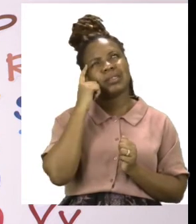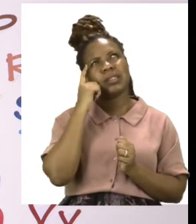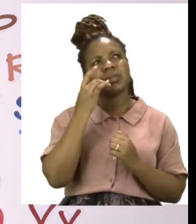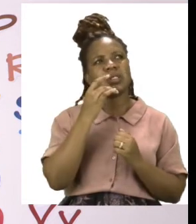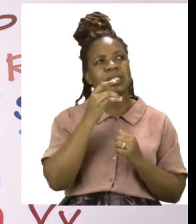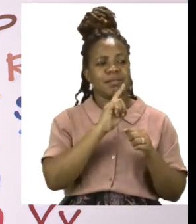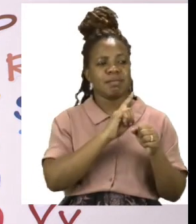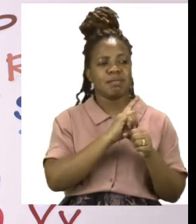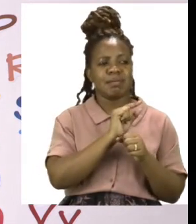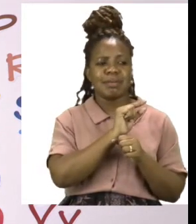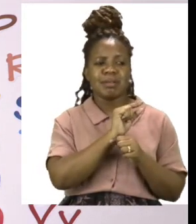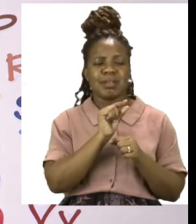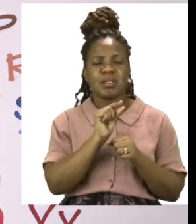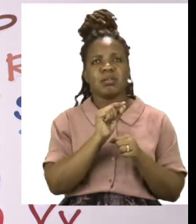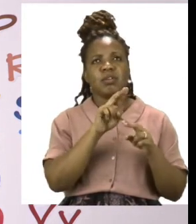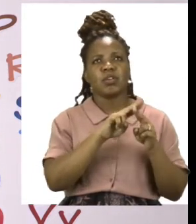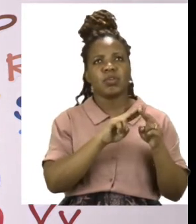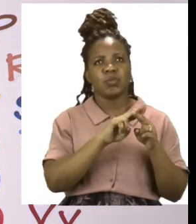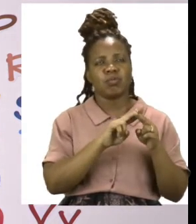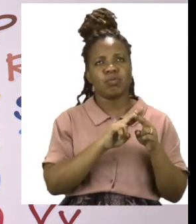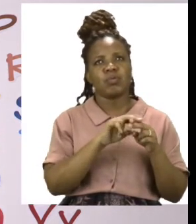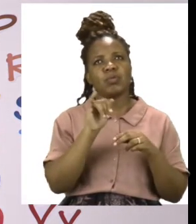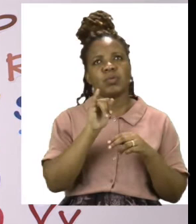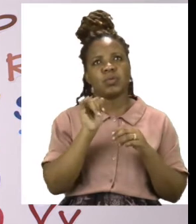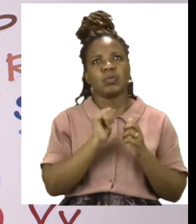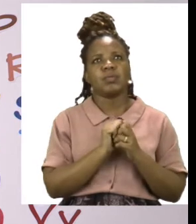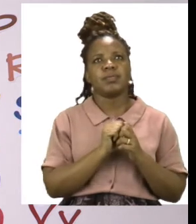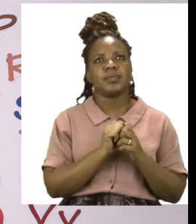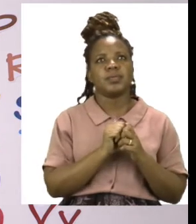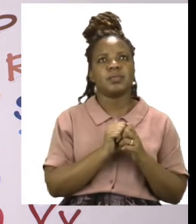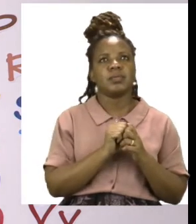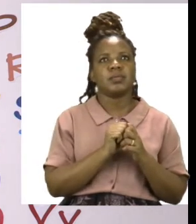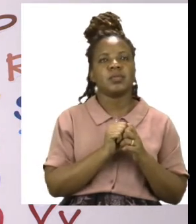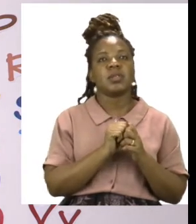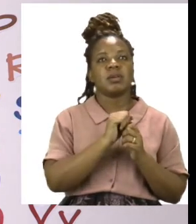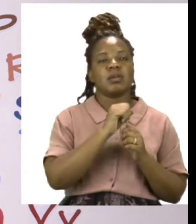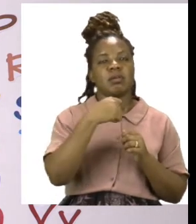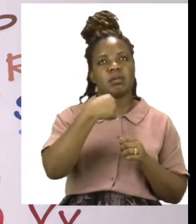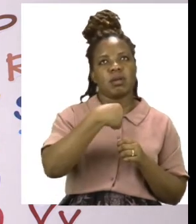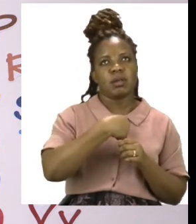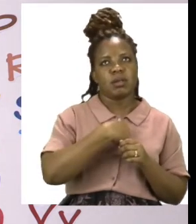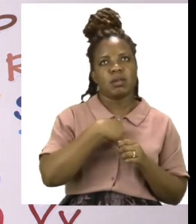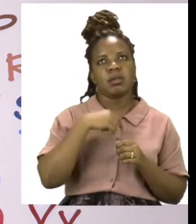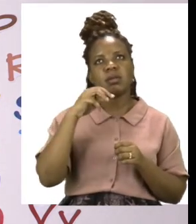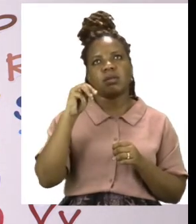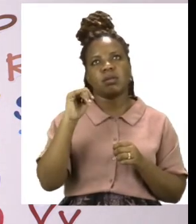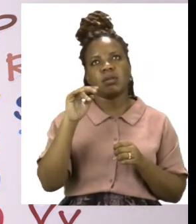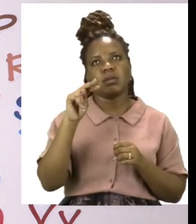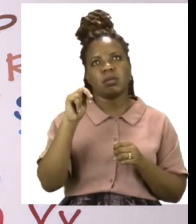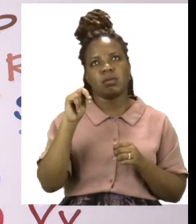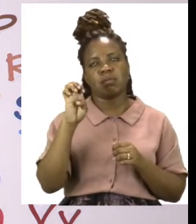front. Since I and mine are the same for the same person, then their